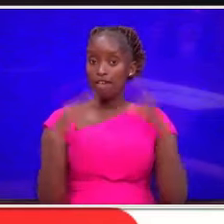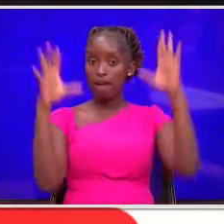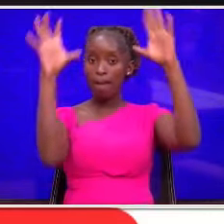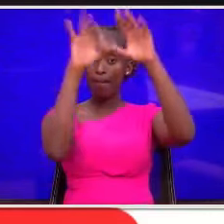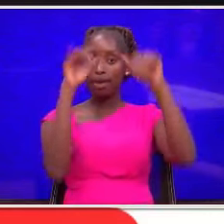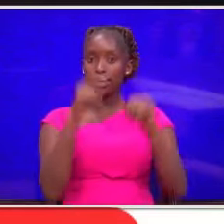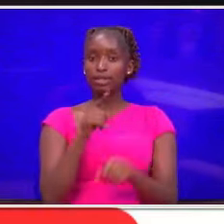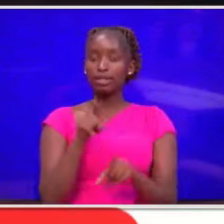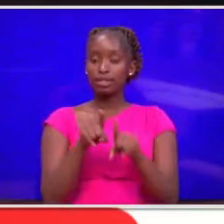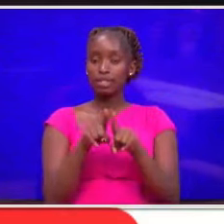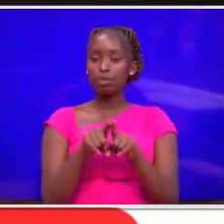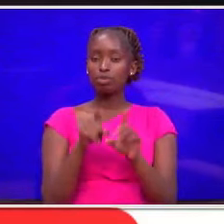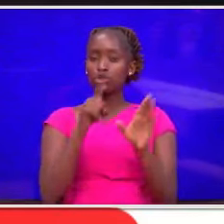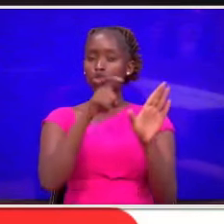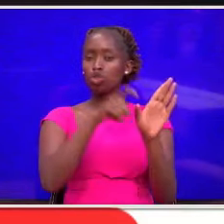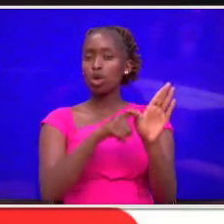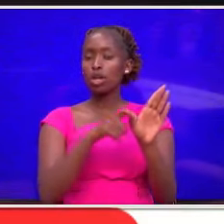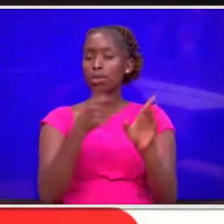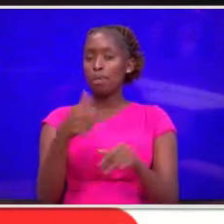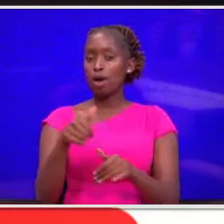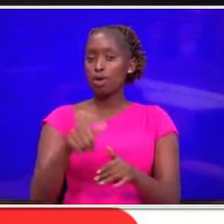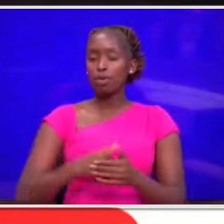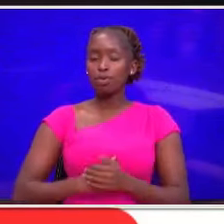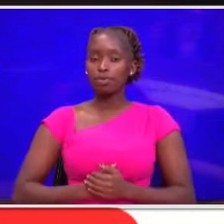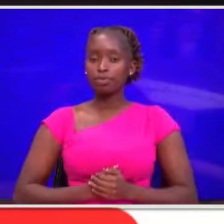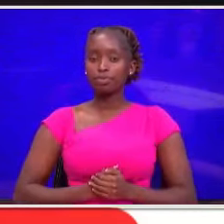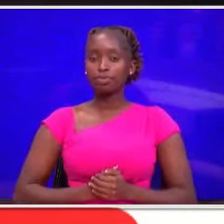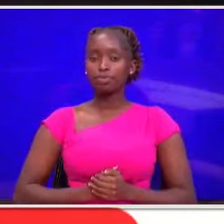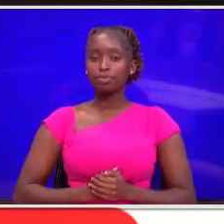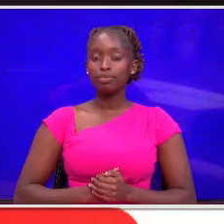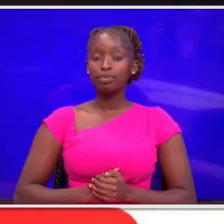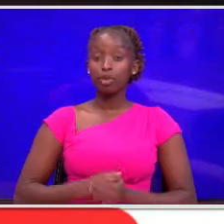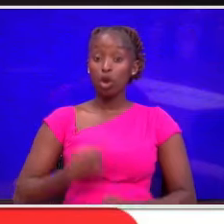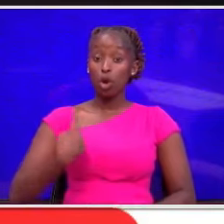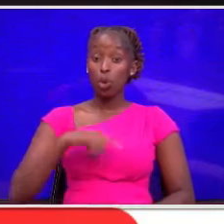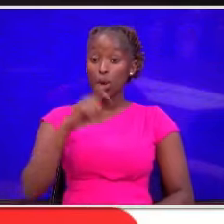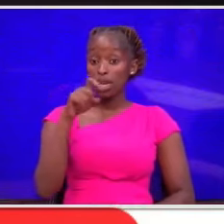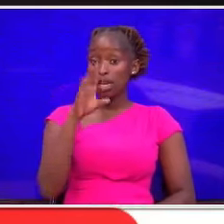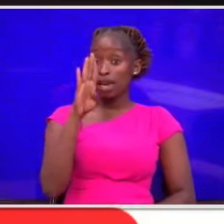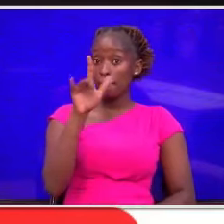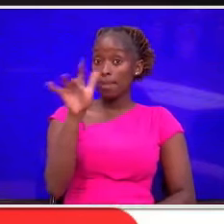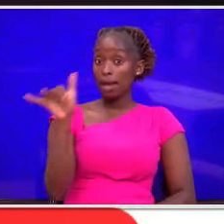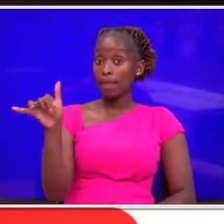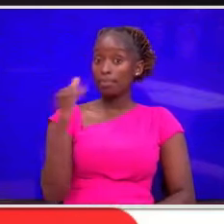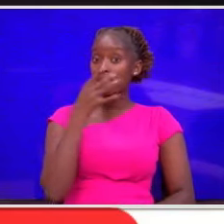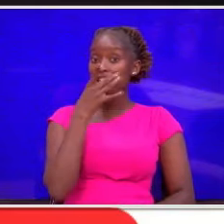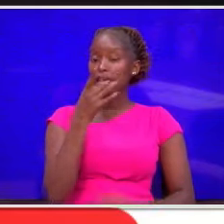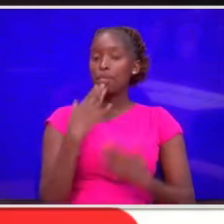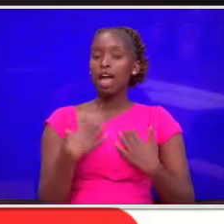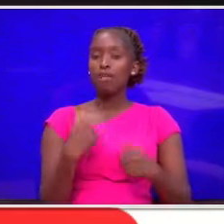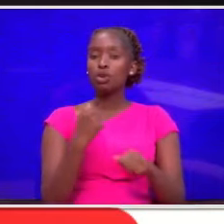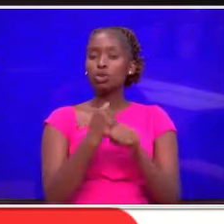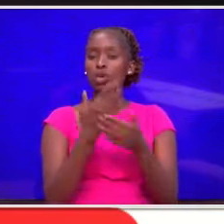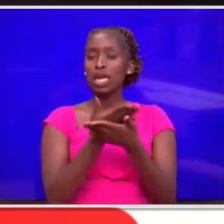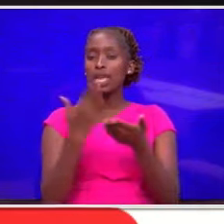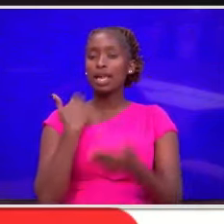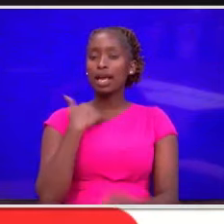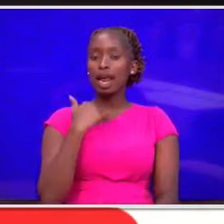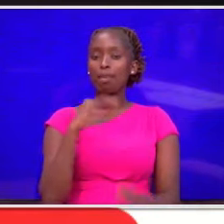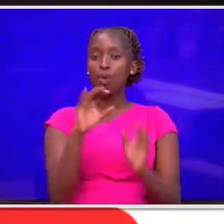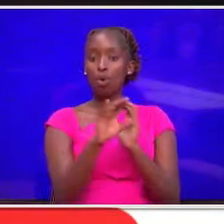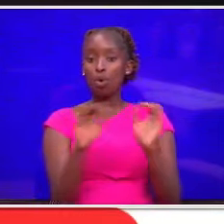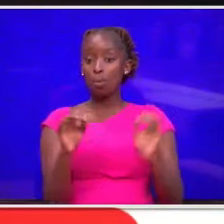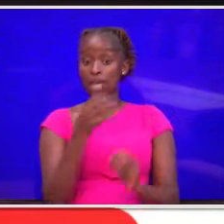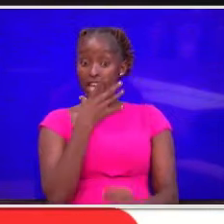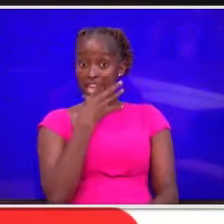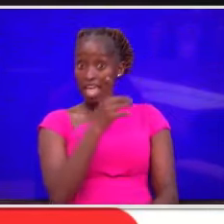well joining in. Go of Billy unconditionally. We need Billy released. Billy has done no crime. Billy Semani, known